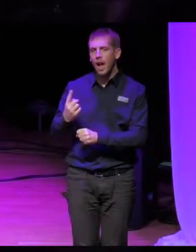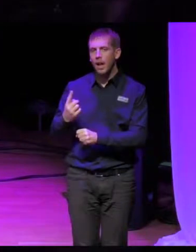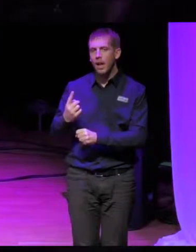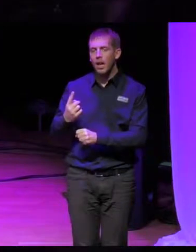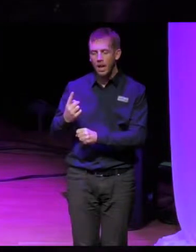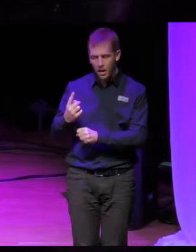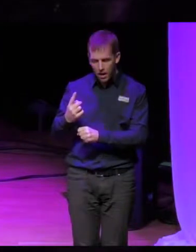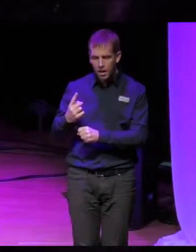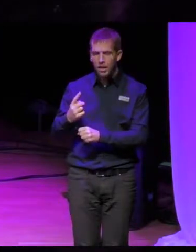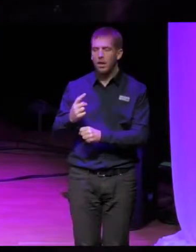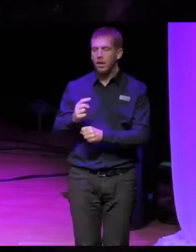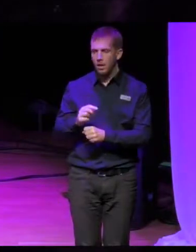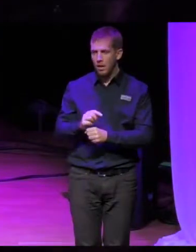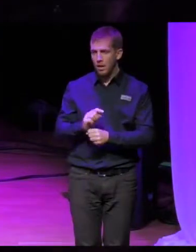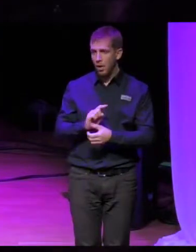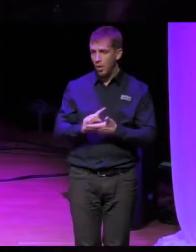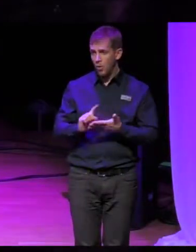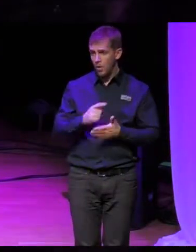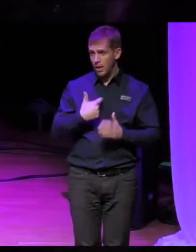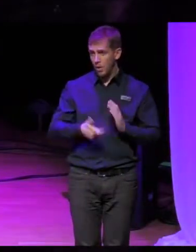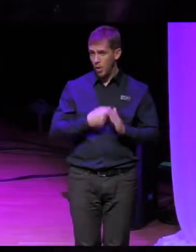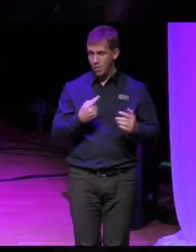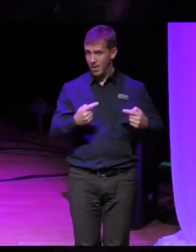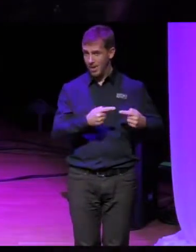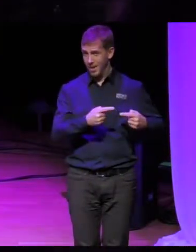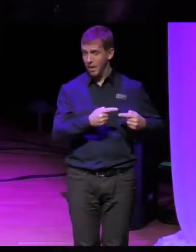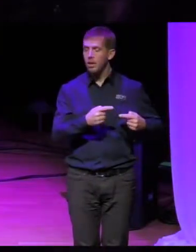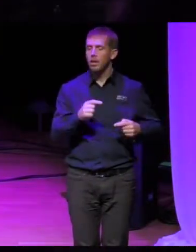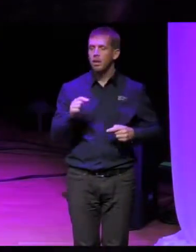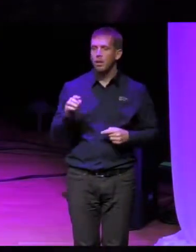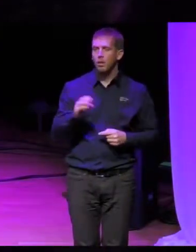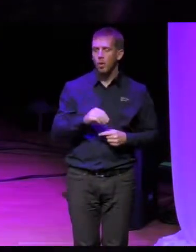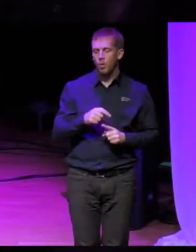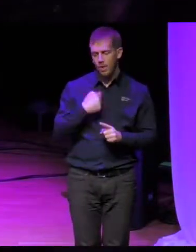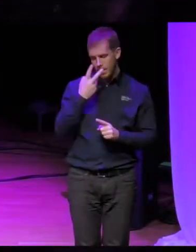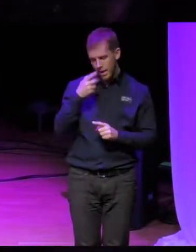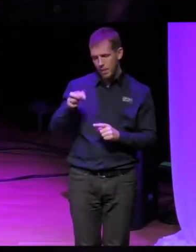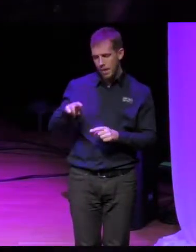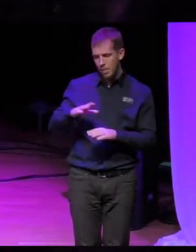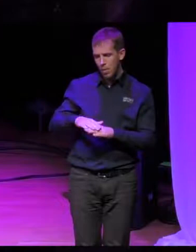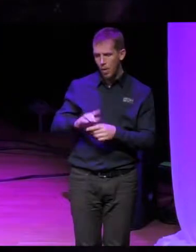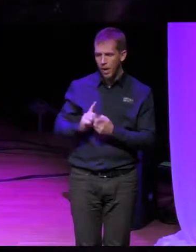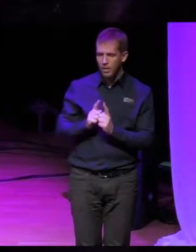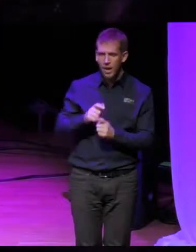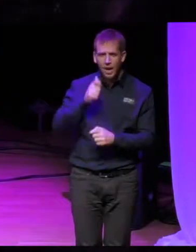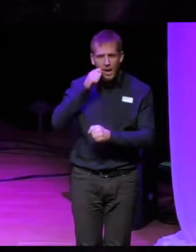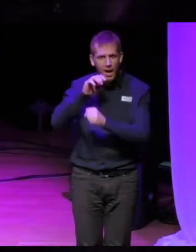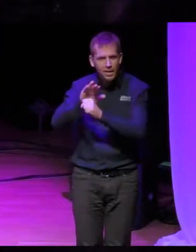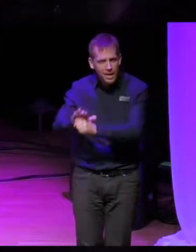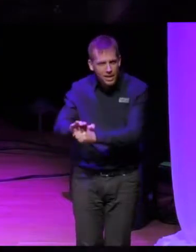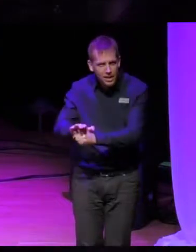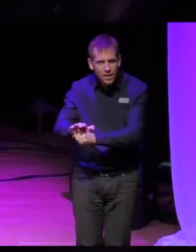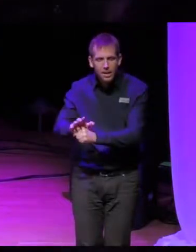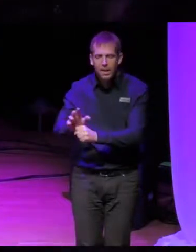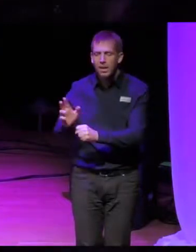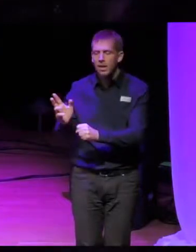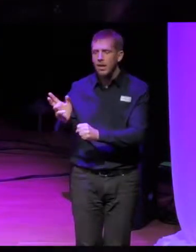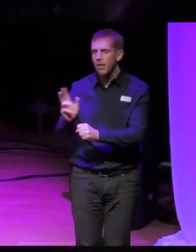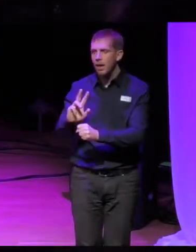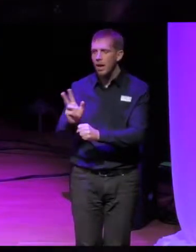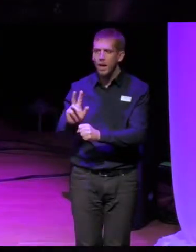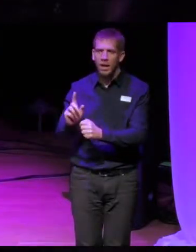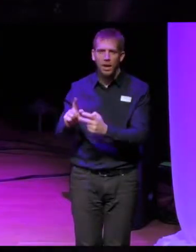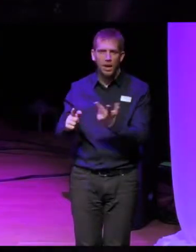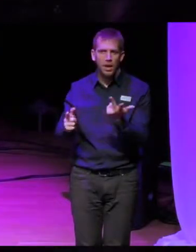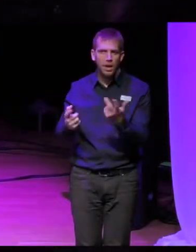usually invoked in instances where there is some either racial discrimination, but it may not be that. It